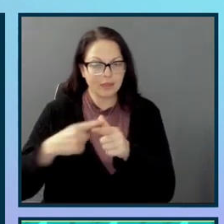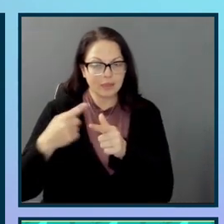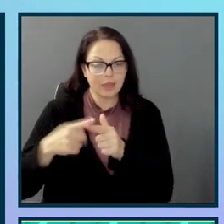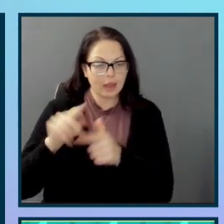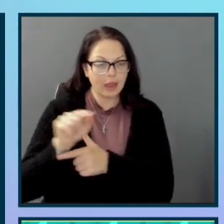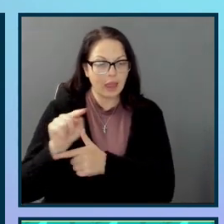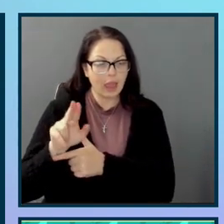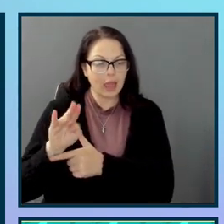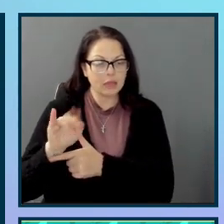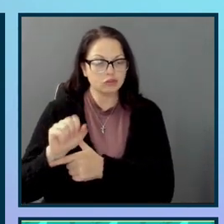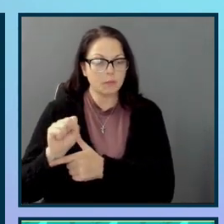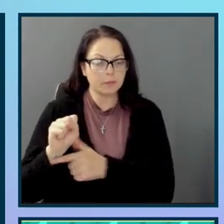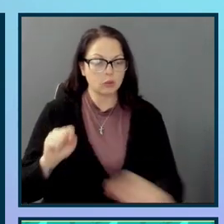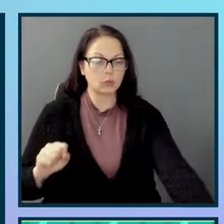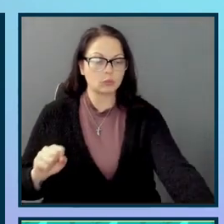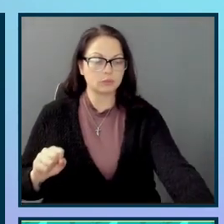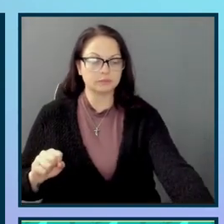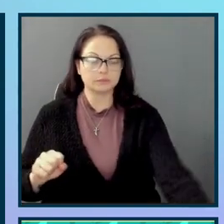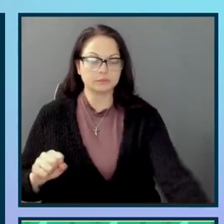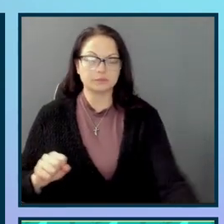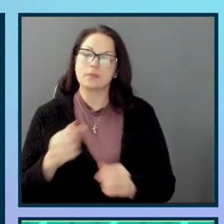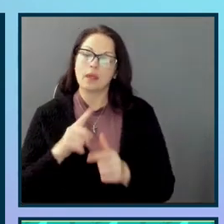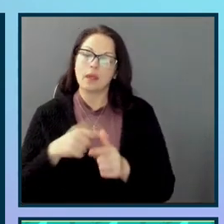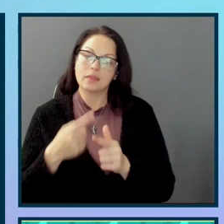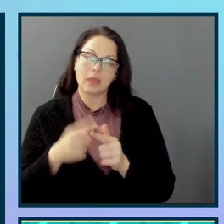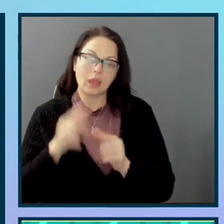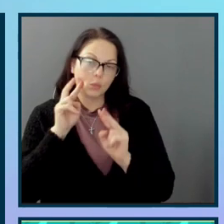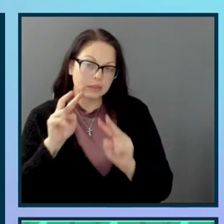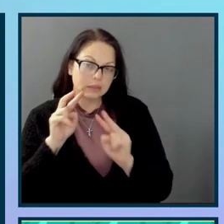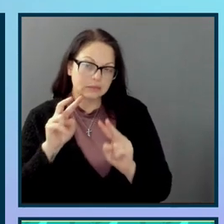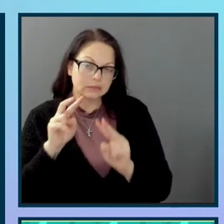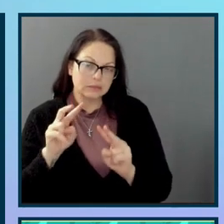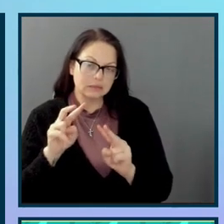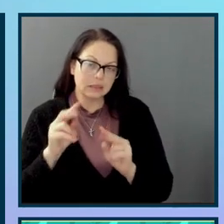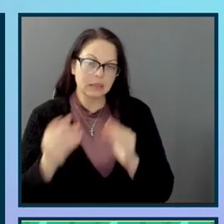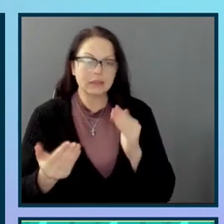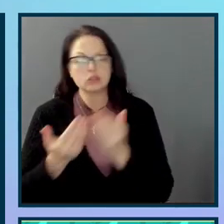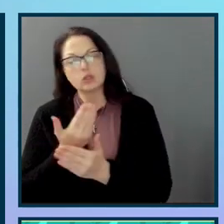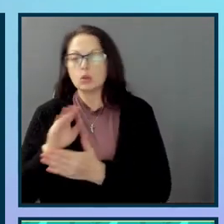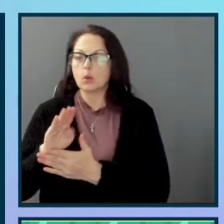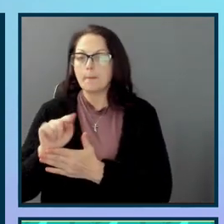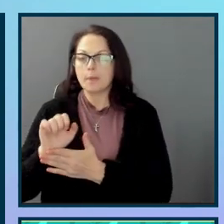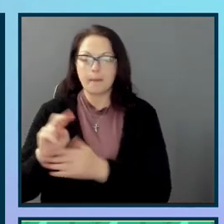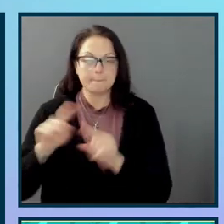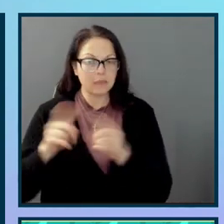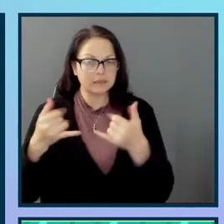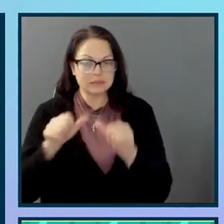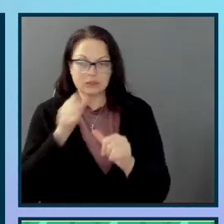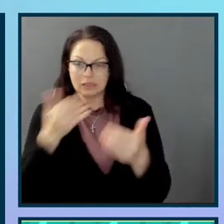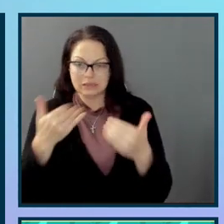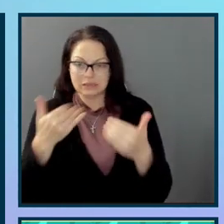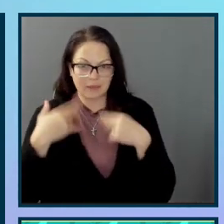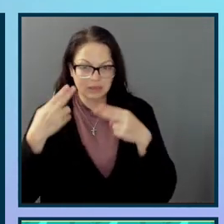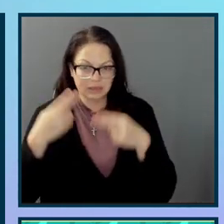and it is button. And under computer, we can see that the role is now indeed button, but it still doesn't have a name. So of